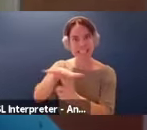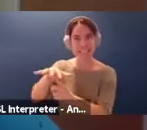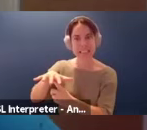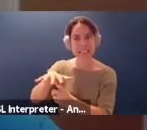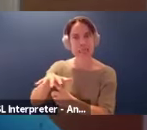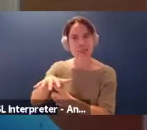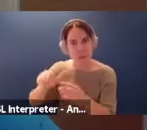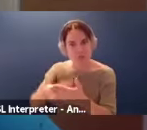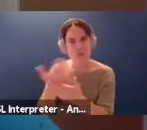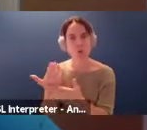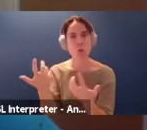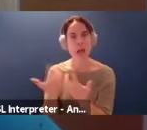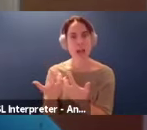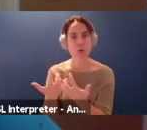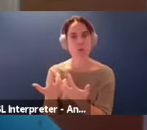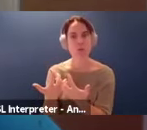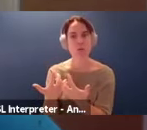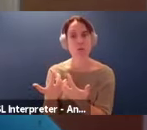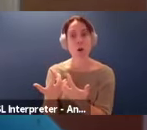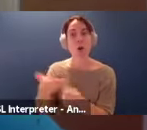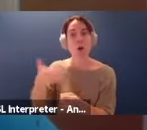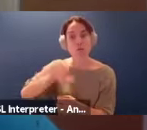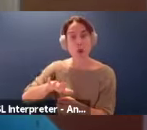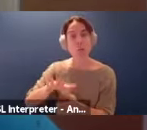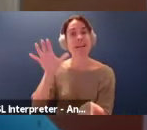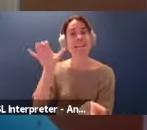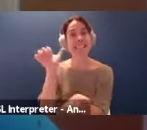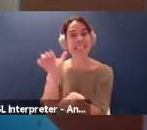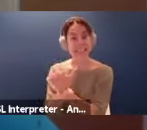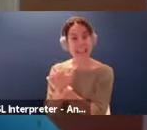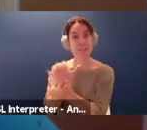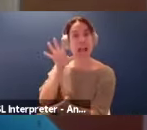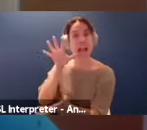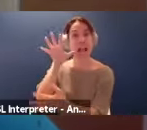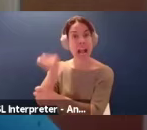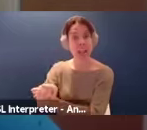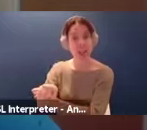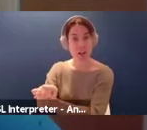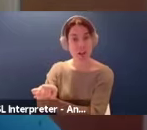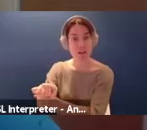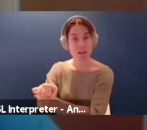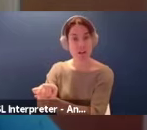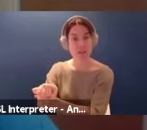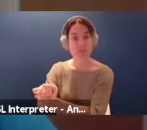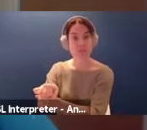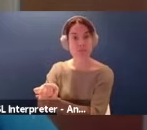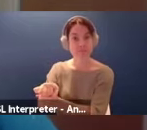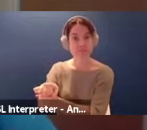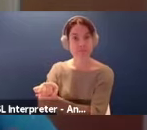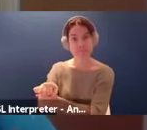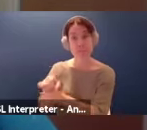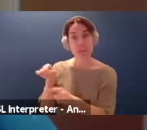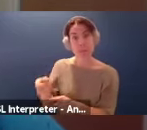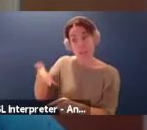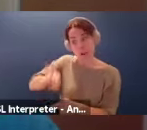was formed in the us from slave catchers yeah okay so um i'm going to move on